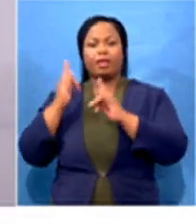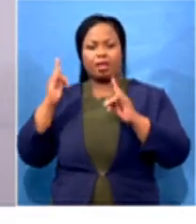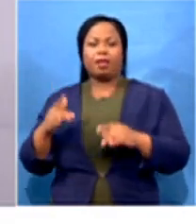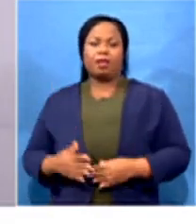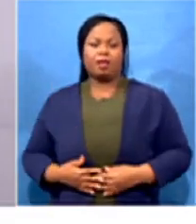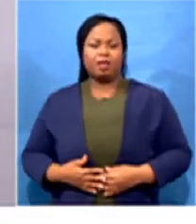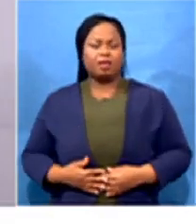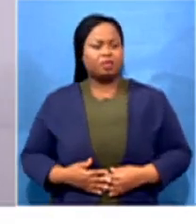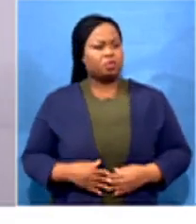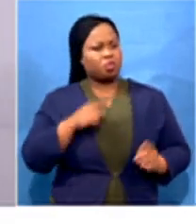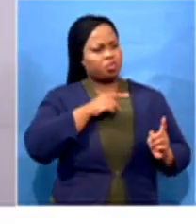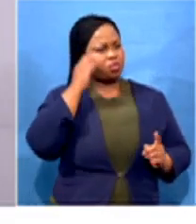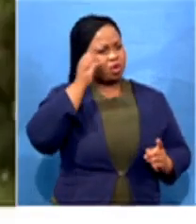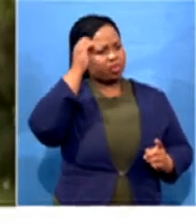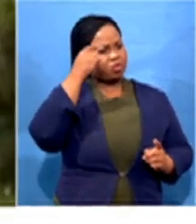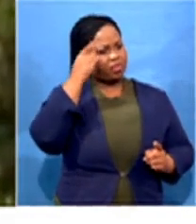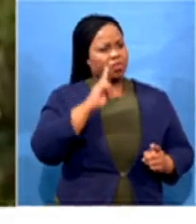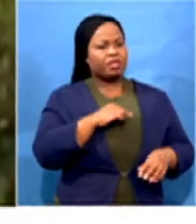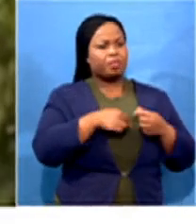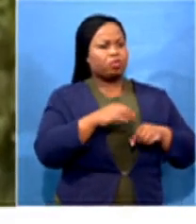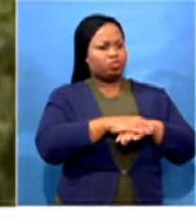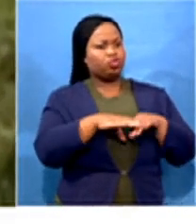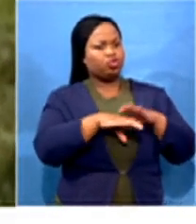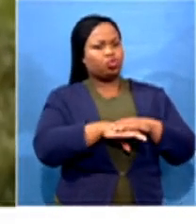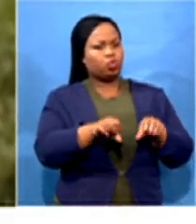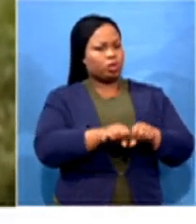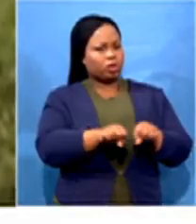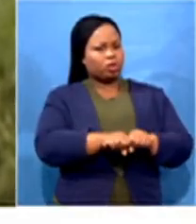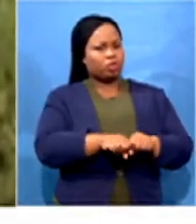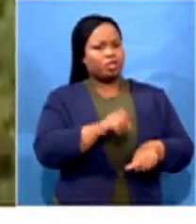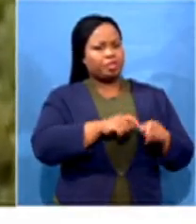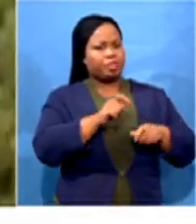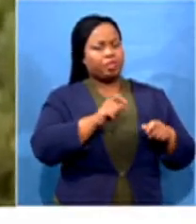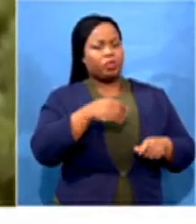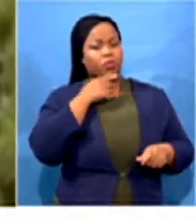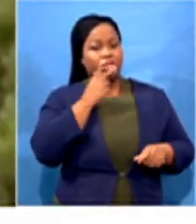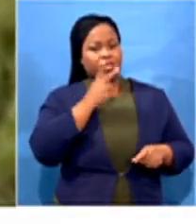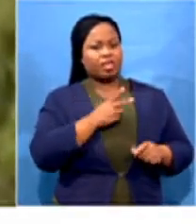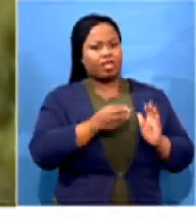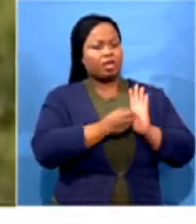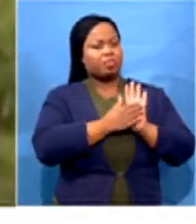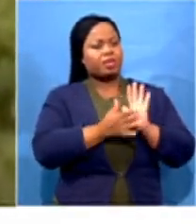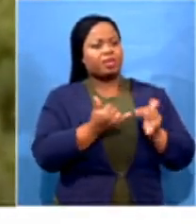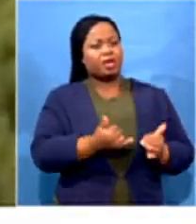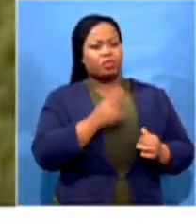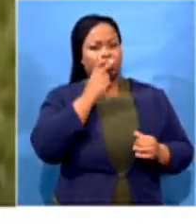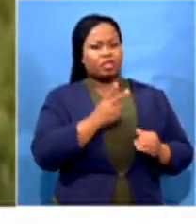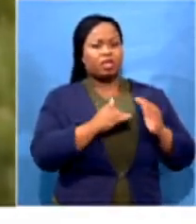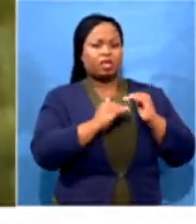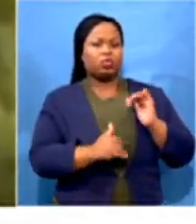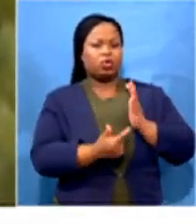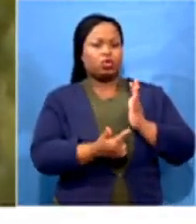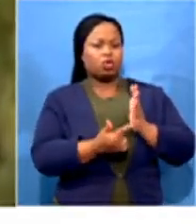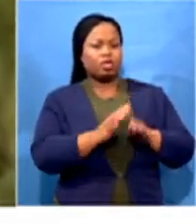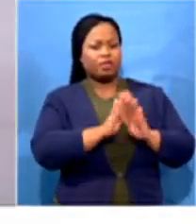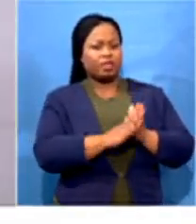is your opinion on shoes now that we're talking about records and everybody attributing the records that we're currently seeing down to the technology that's